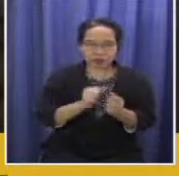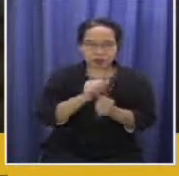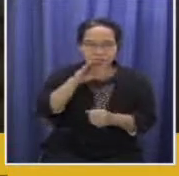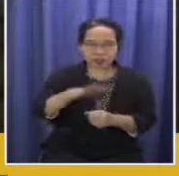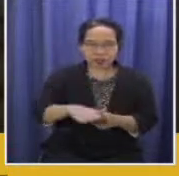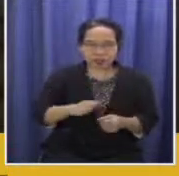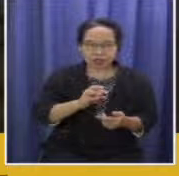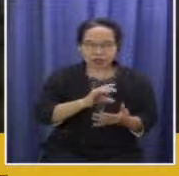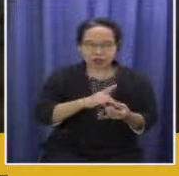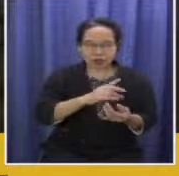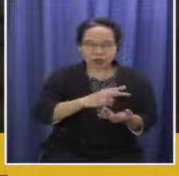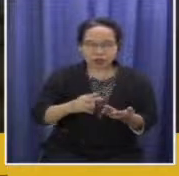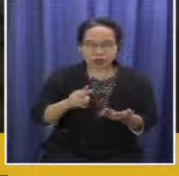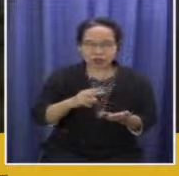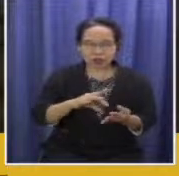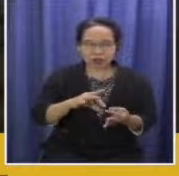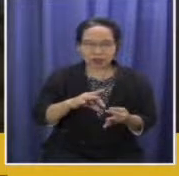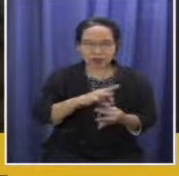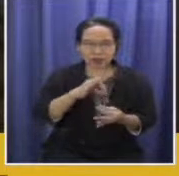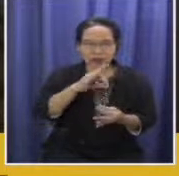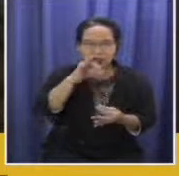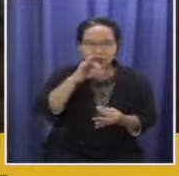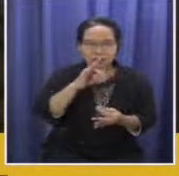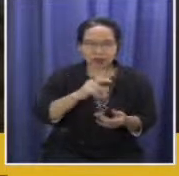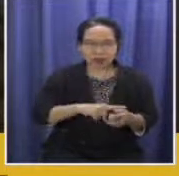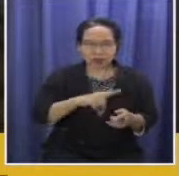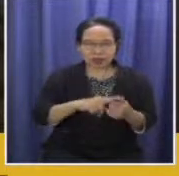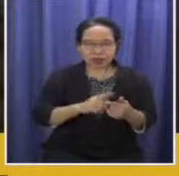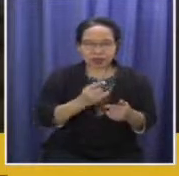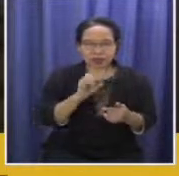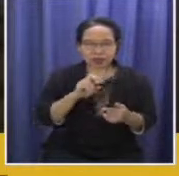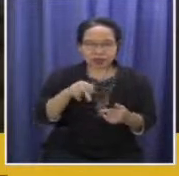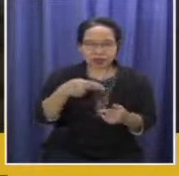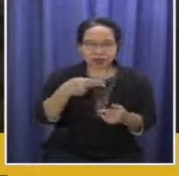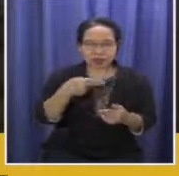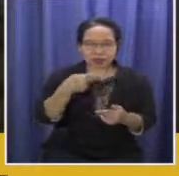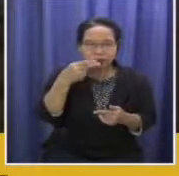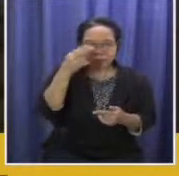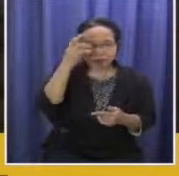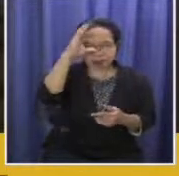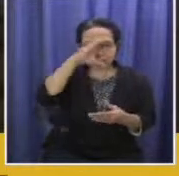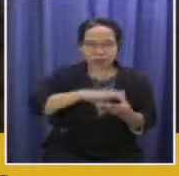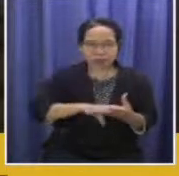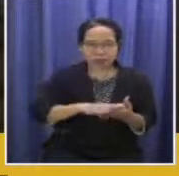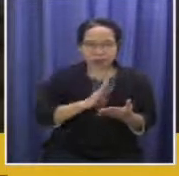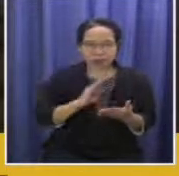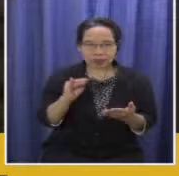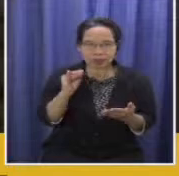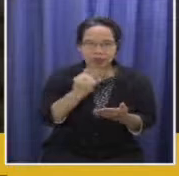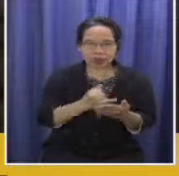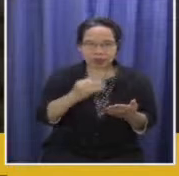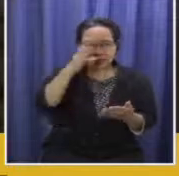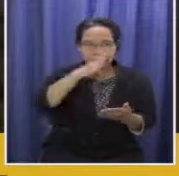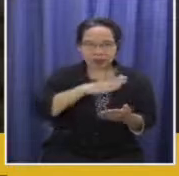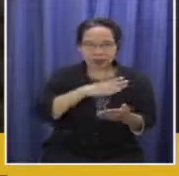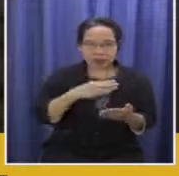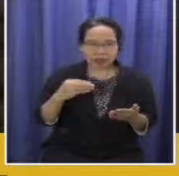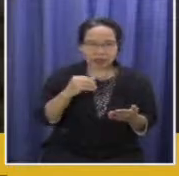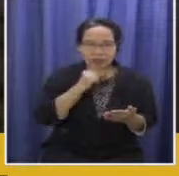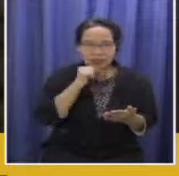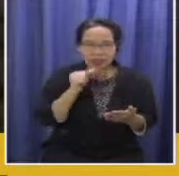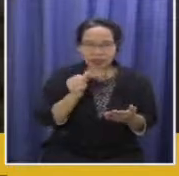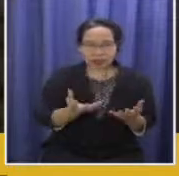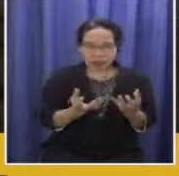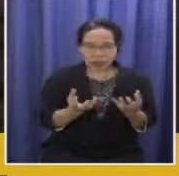child of the Holy Ghost. Then Joseph, her husband, being a just man and